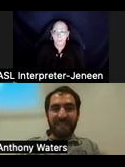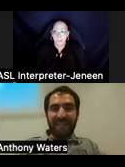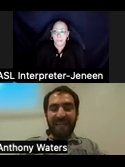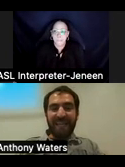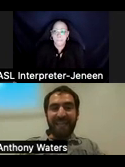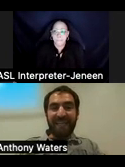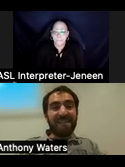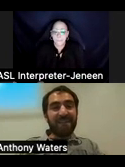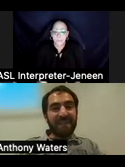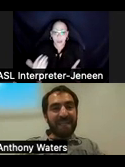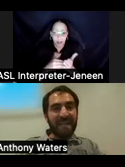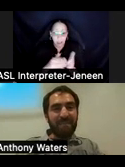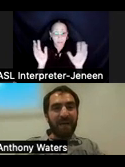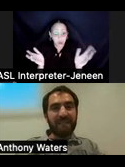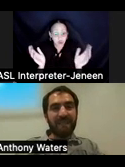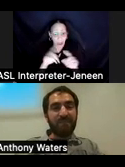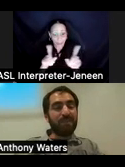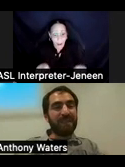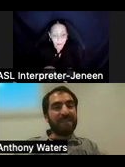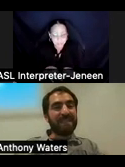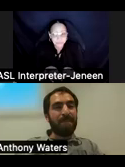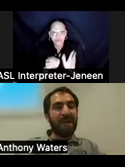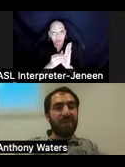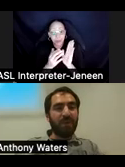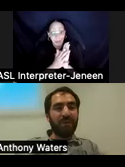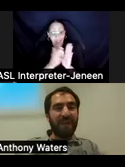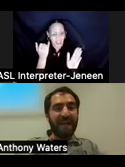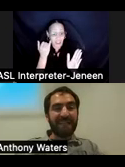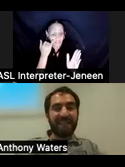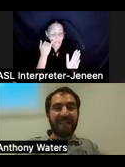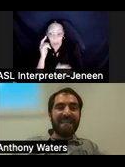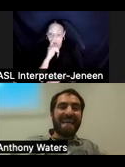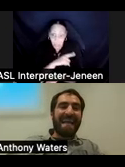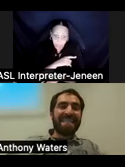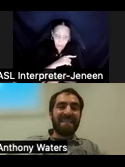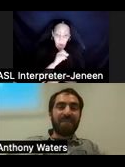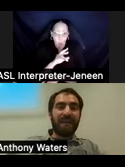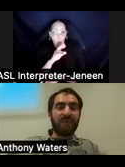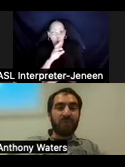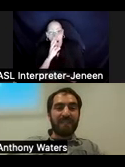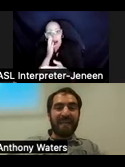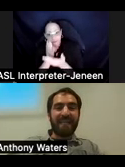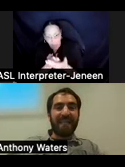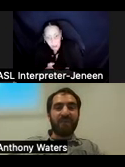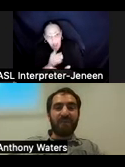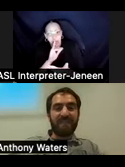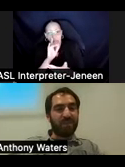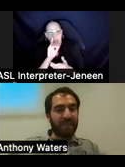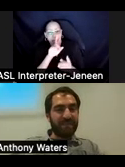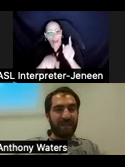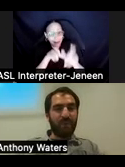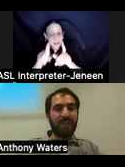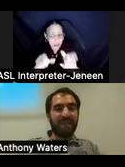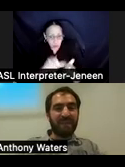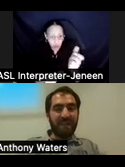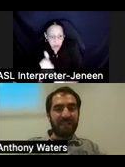box and enter into that chat box if you believe it's a myth or a fact that asking about suicide increases risk